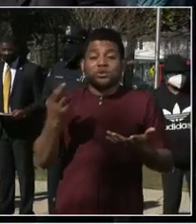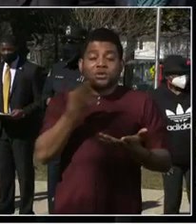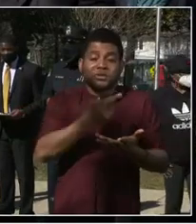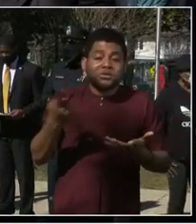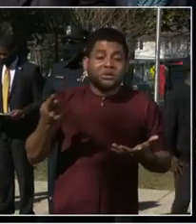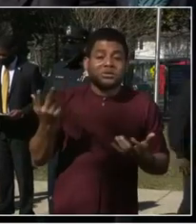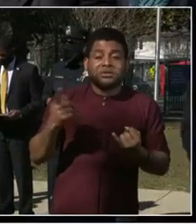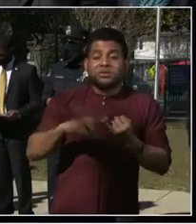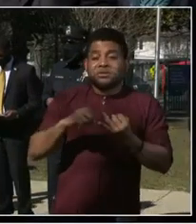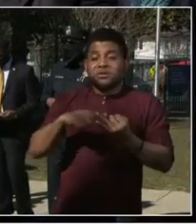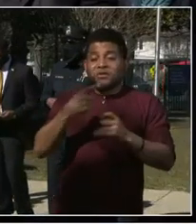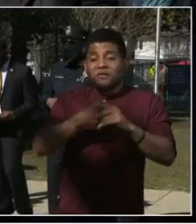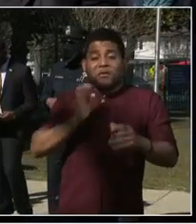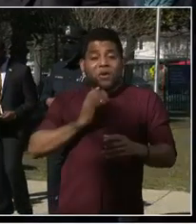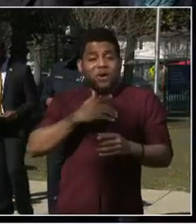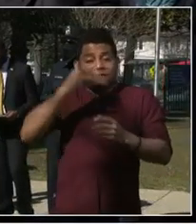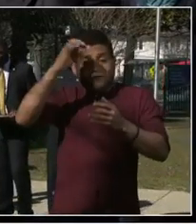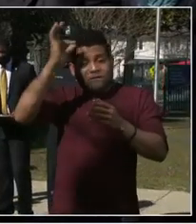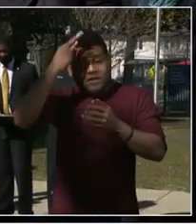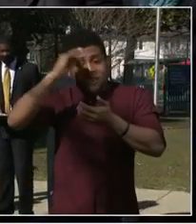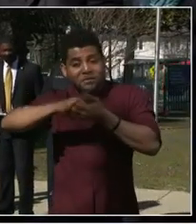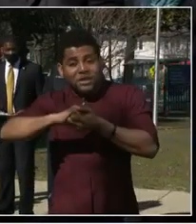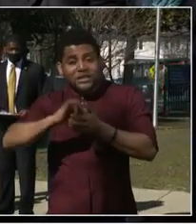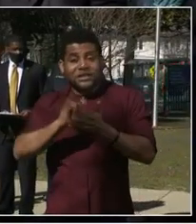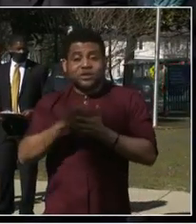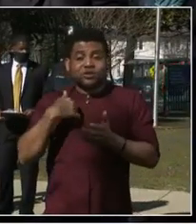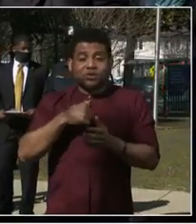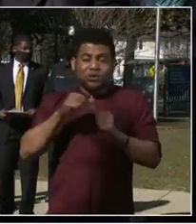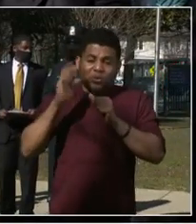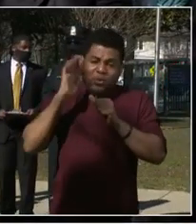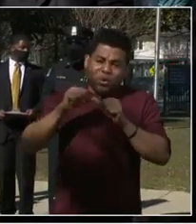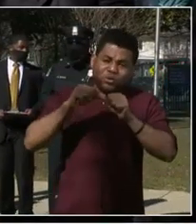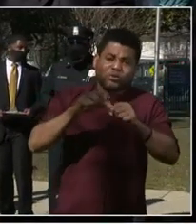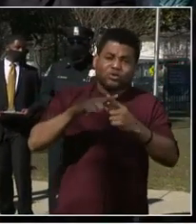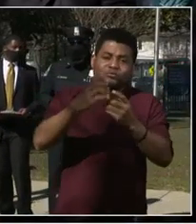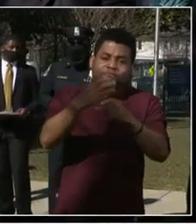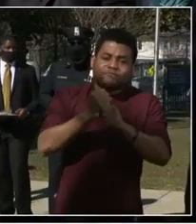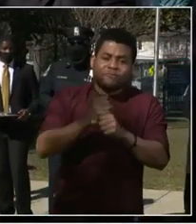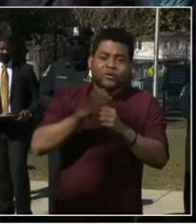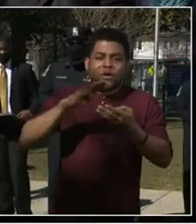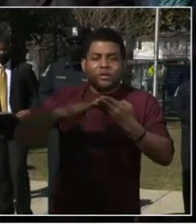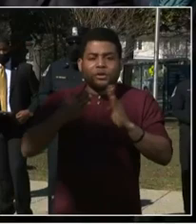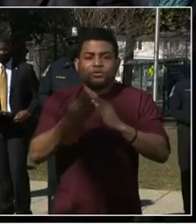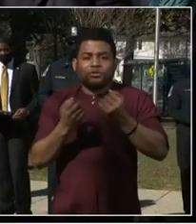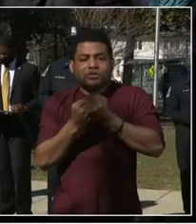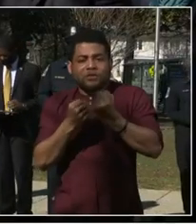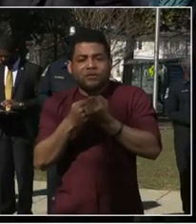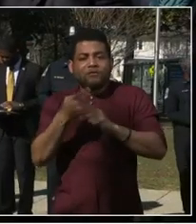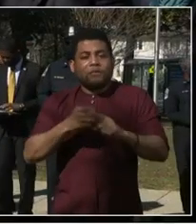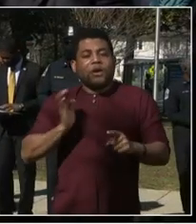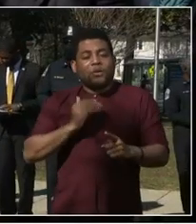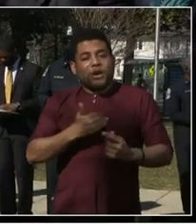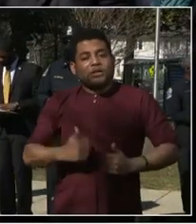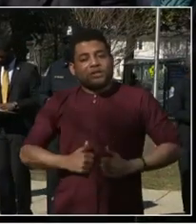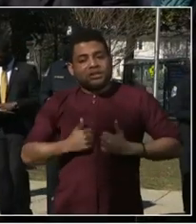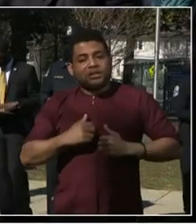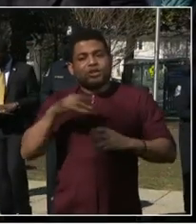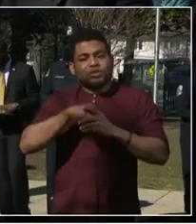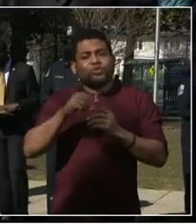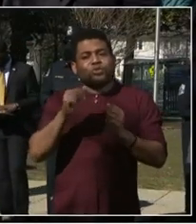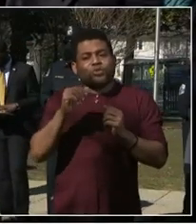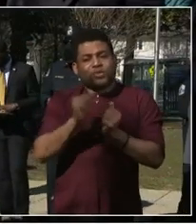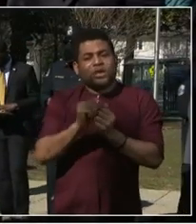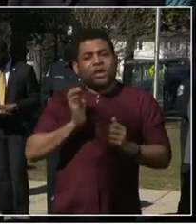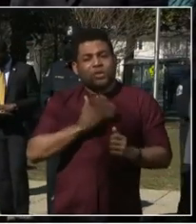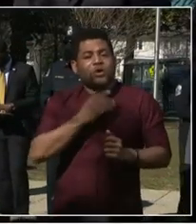federal partners and all that kind of stuff, that we will continue to get community support to make sure that residents, including our homeless residents, are safe.